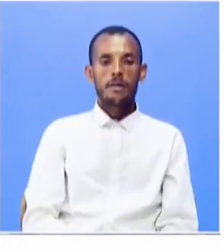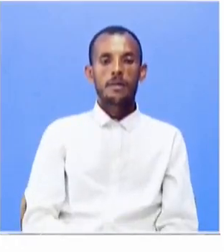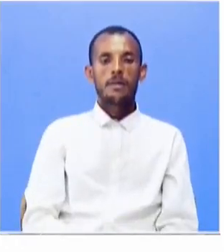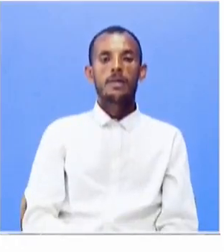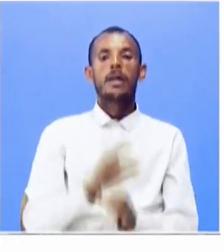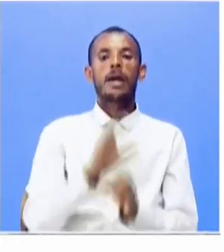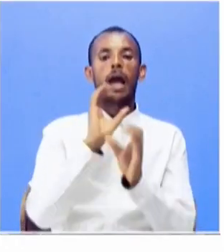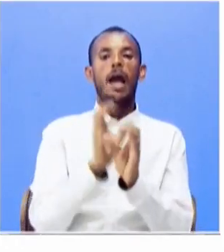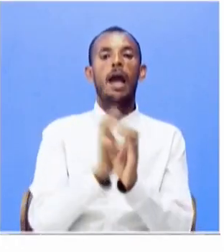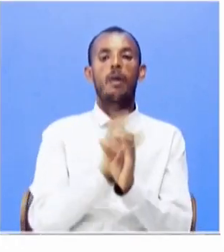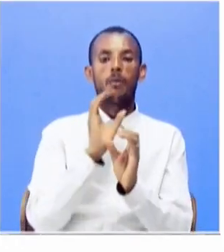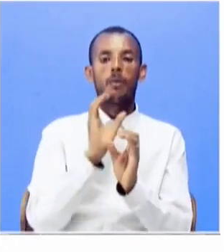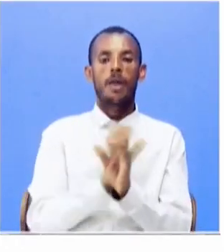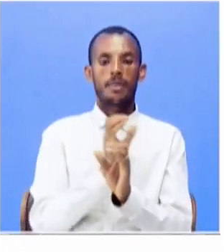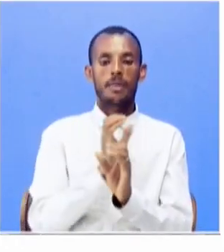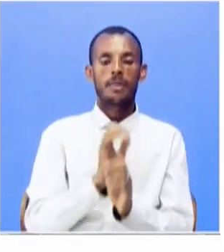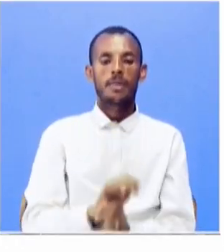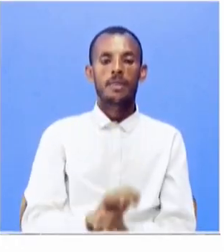Calculate